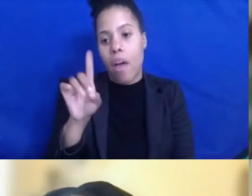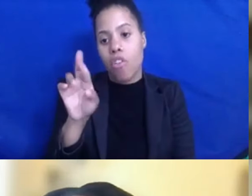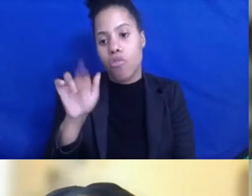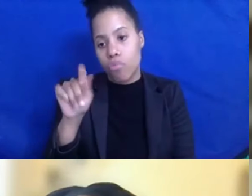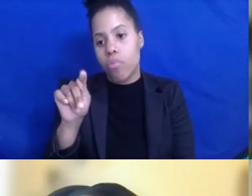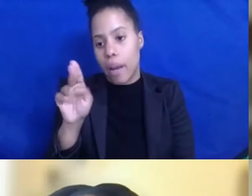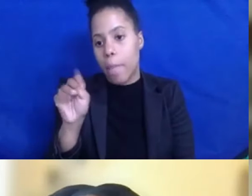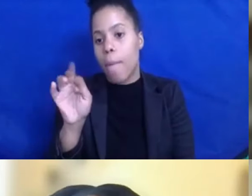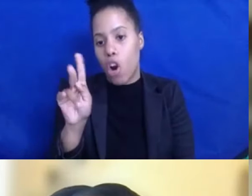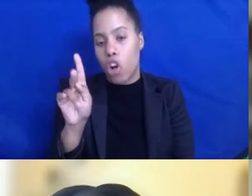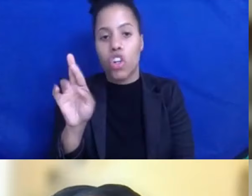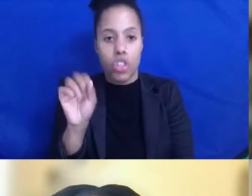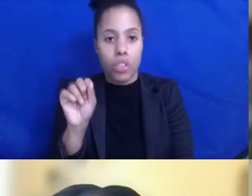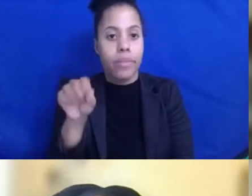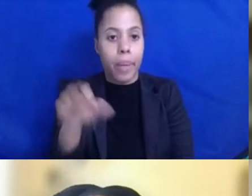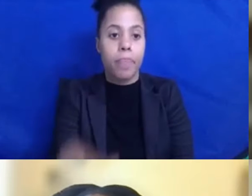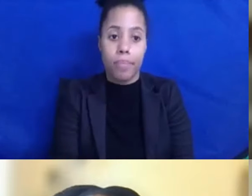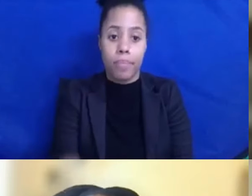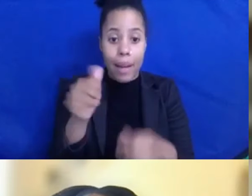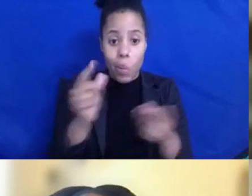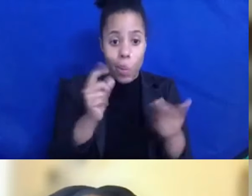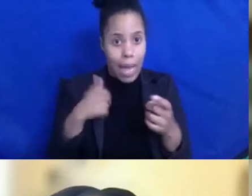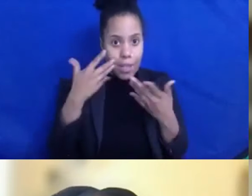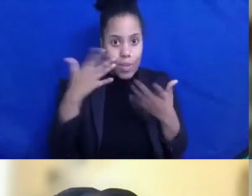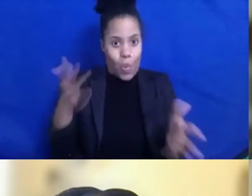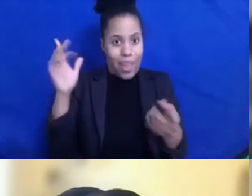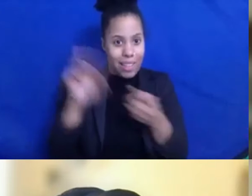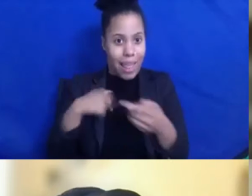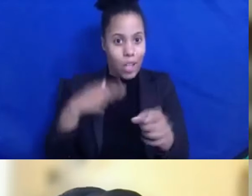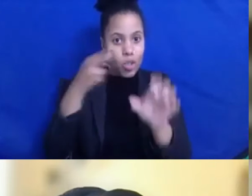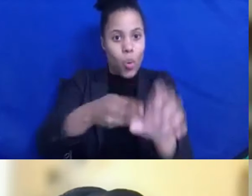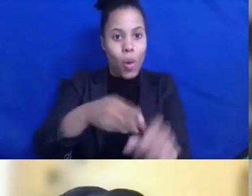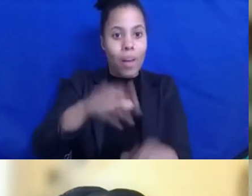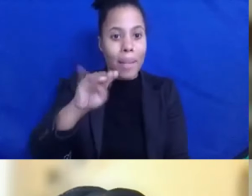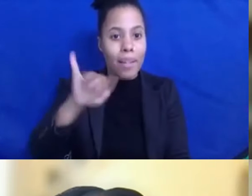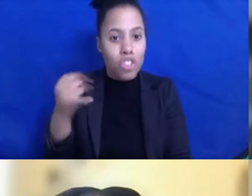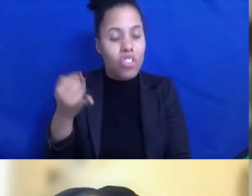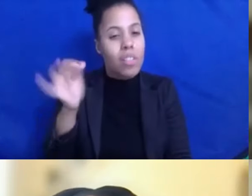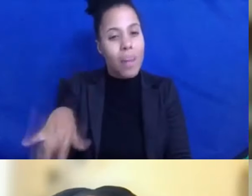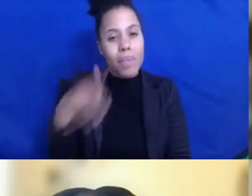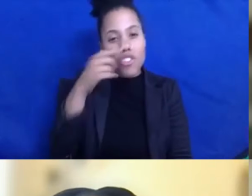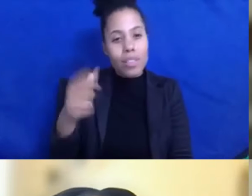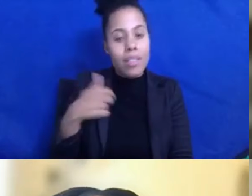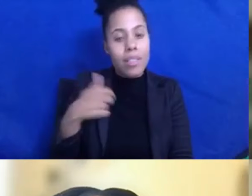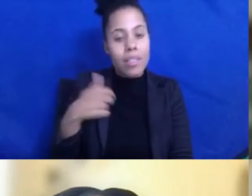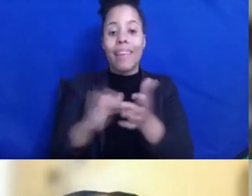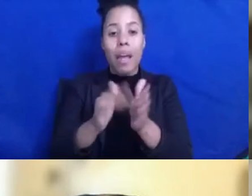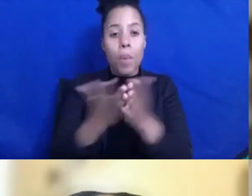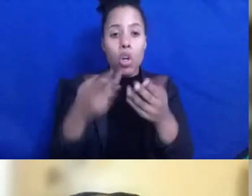didn't know that before I came to Media Justice, and that kind of like was really interesting to me. So again, the book is called